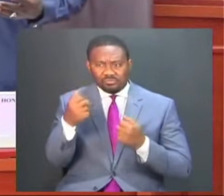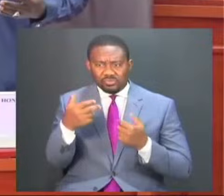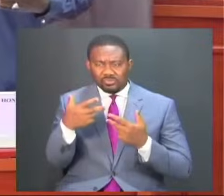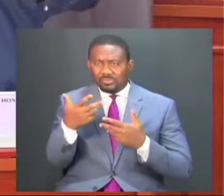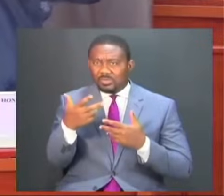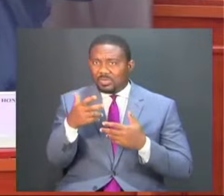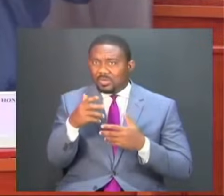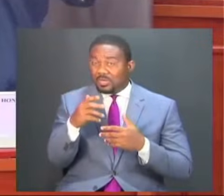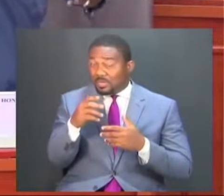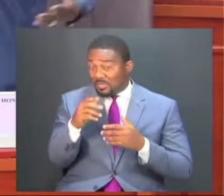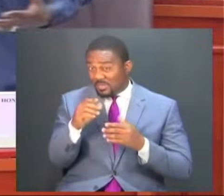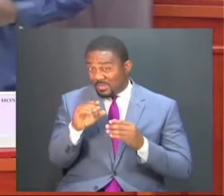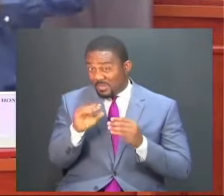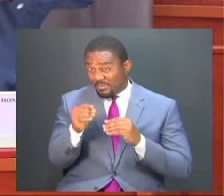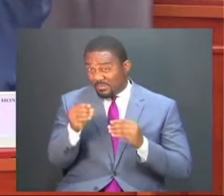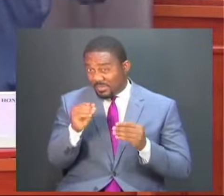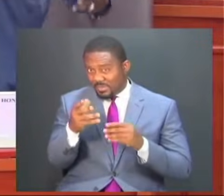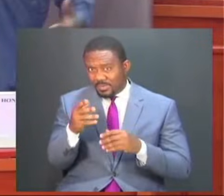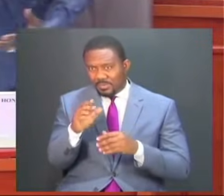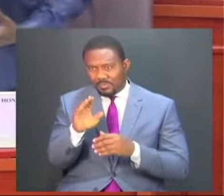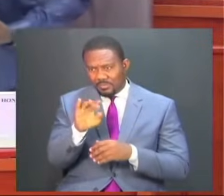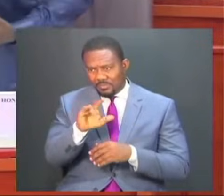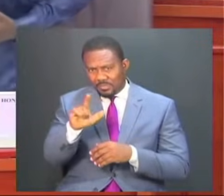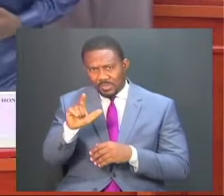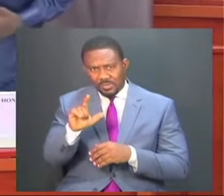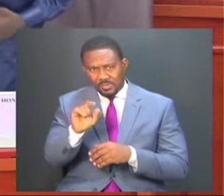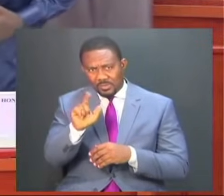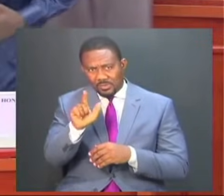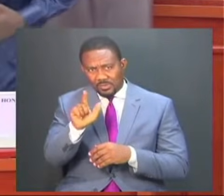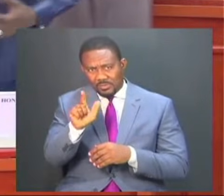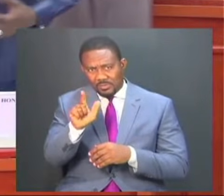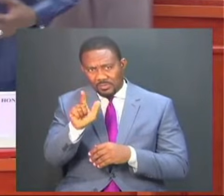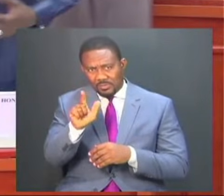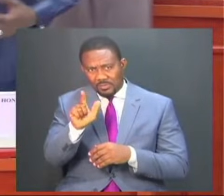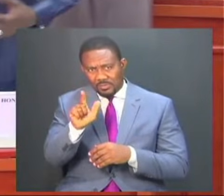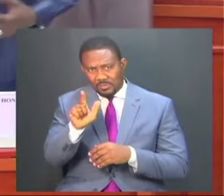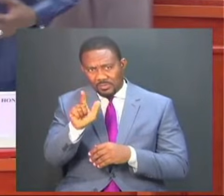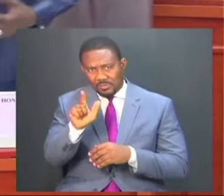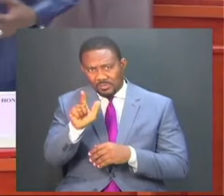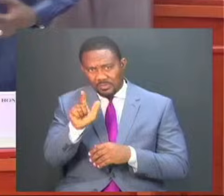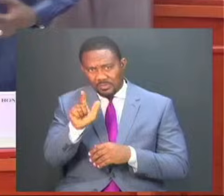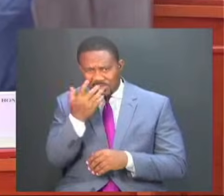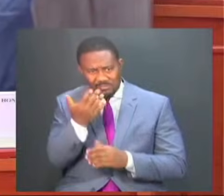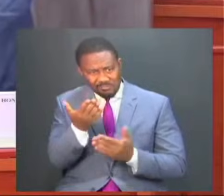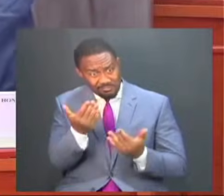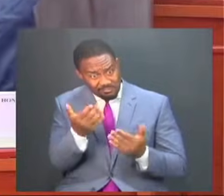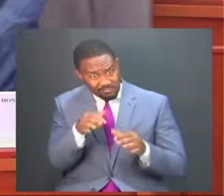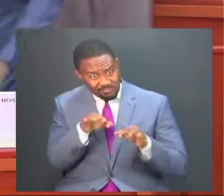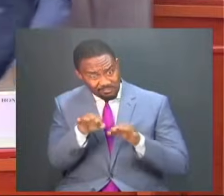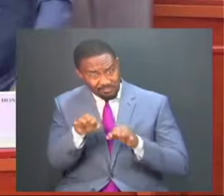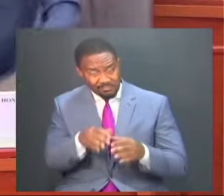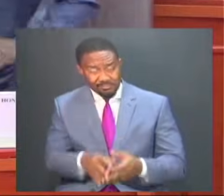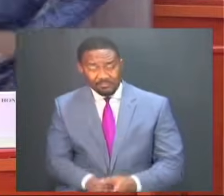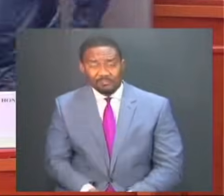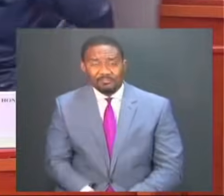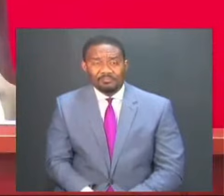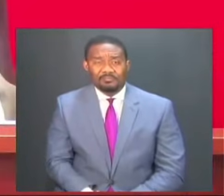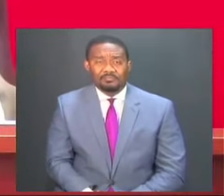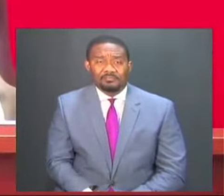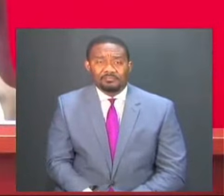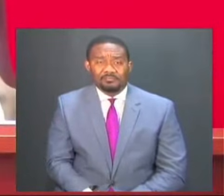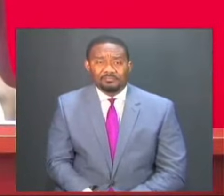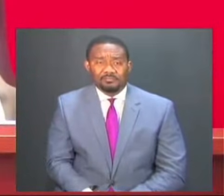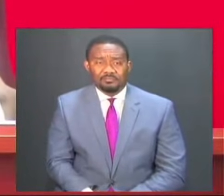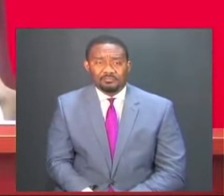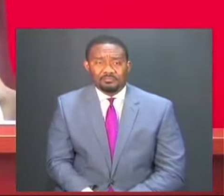us explanation, because it's a very big thing, if the Minister is ready to give us explanation. Very well. Yes,